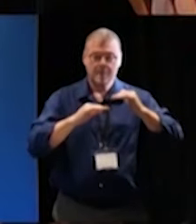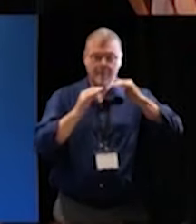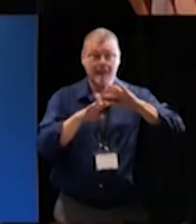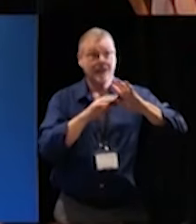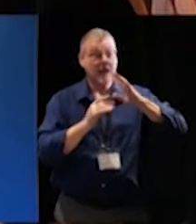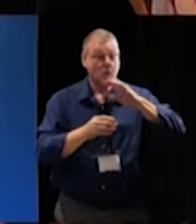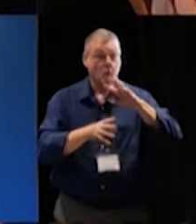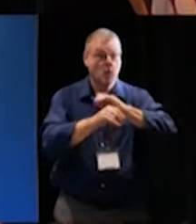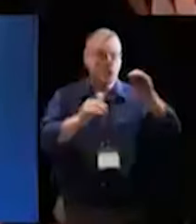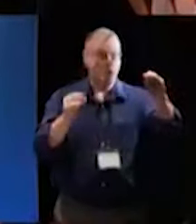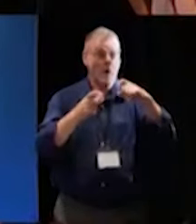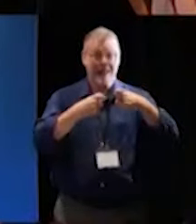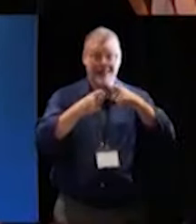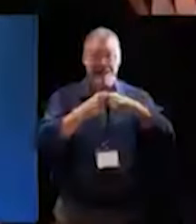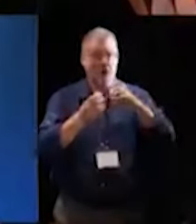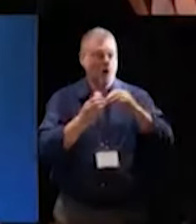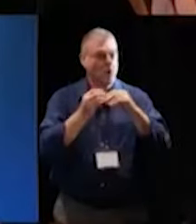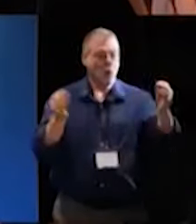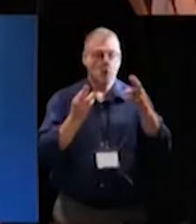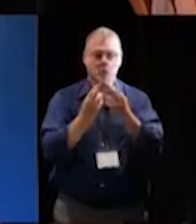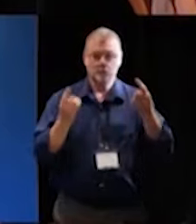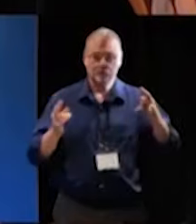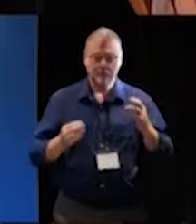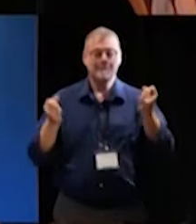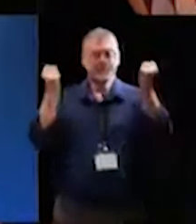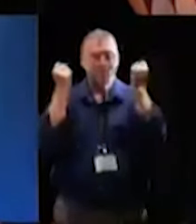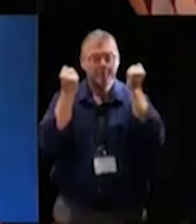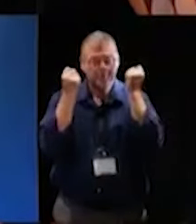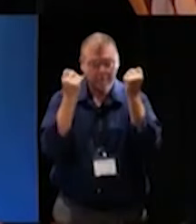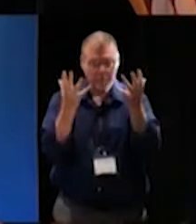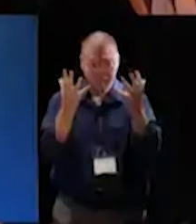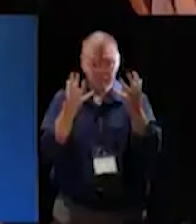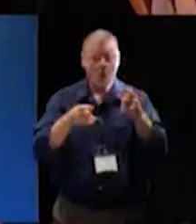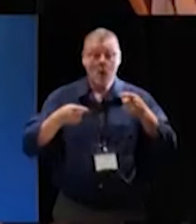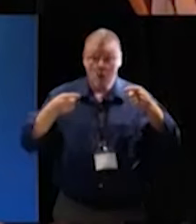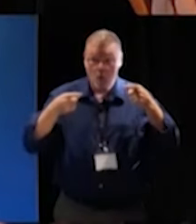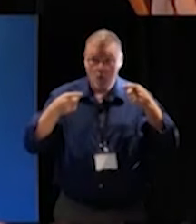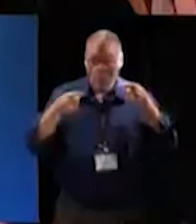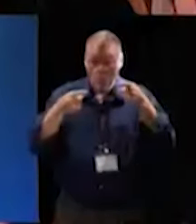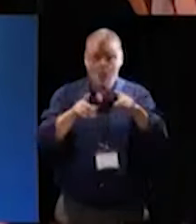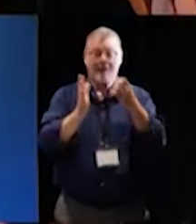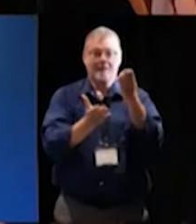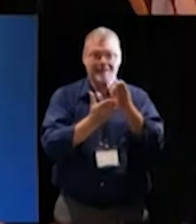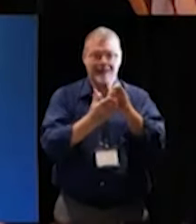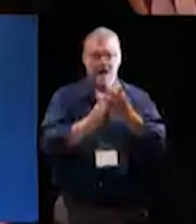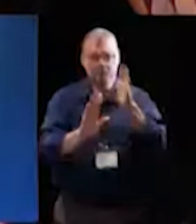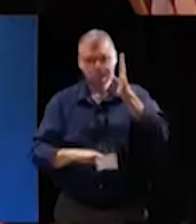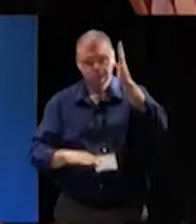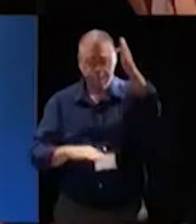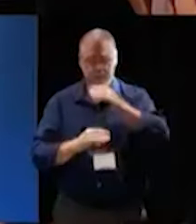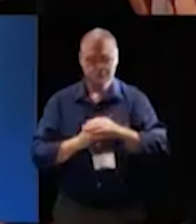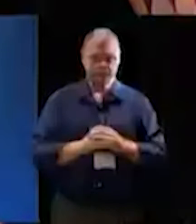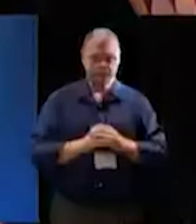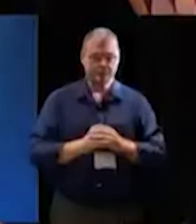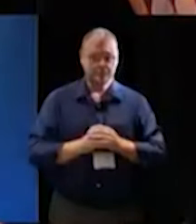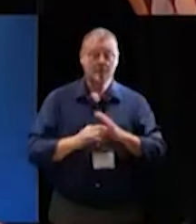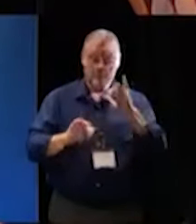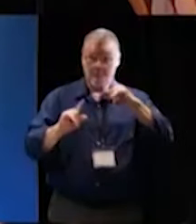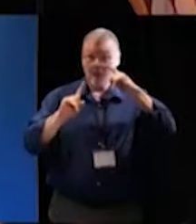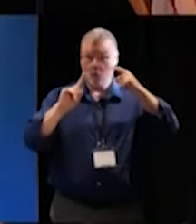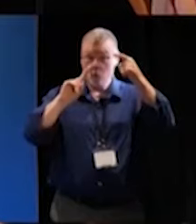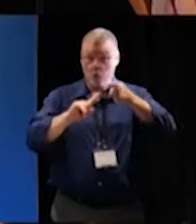energy source, sources, many sources, while launching the economy of the future. Now, these are the goals we had in mind. We